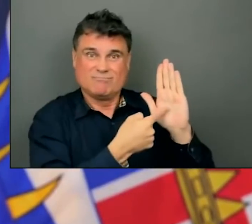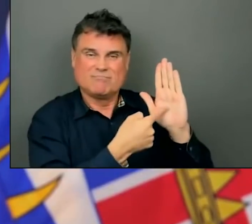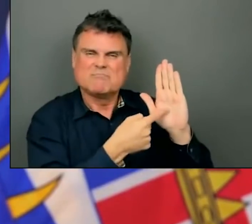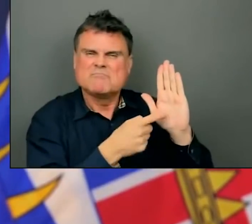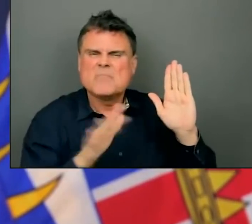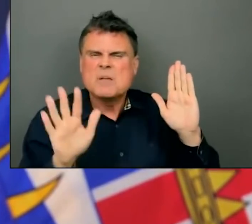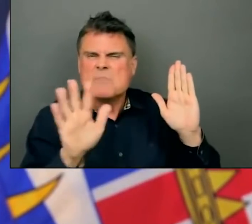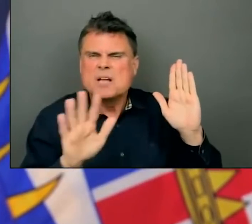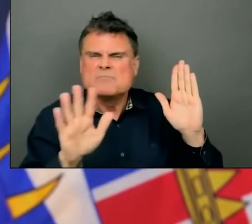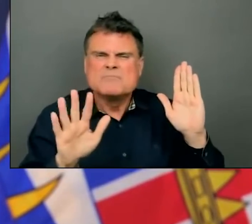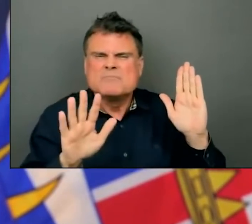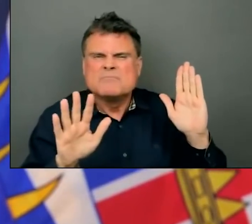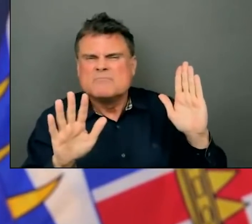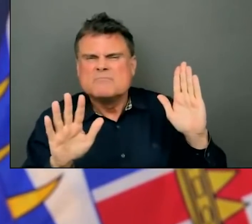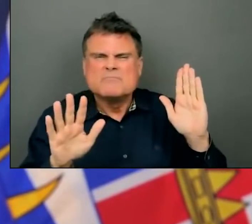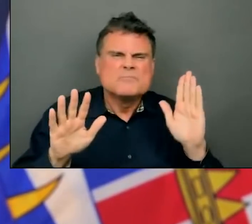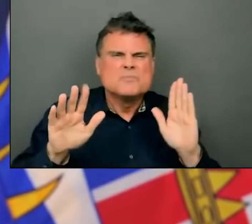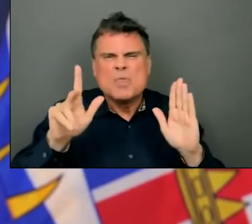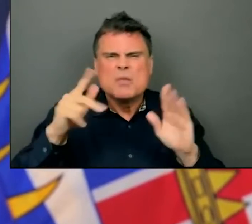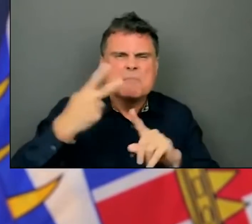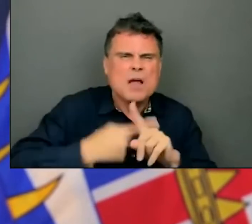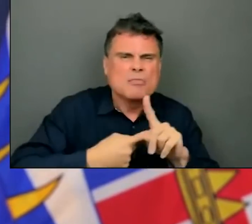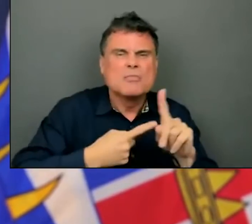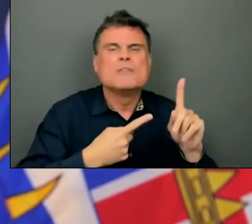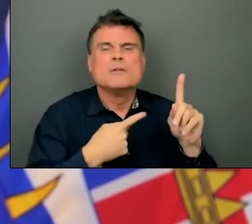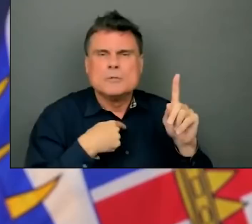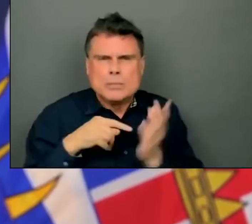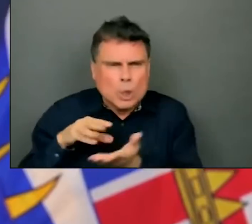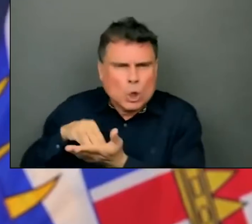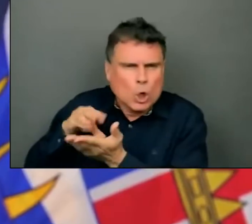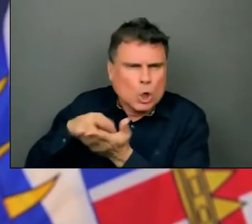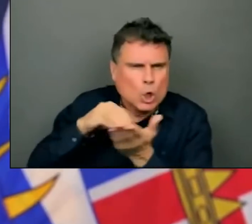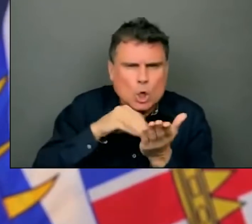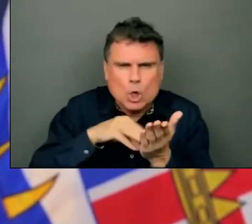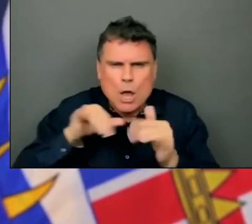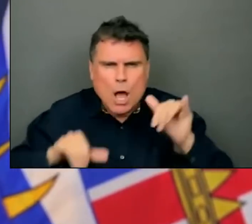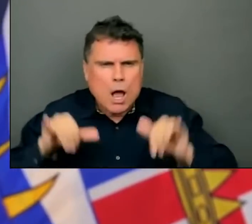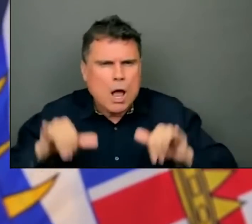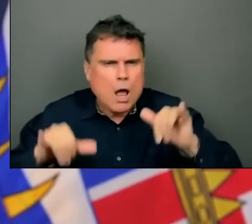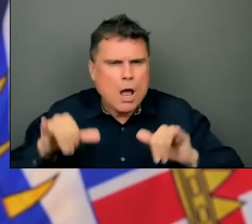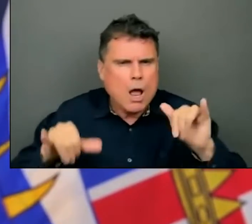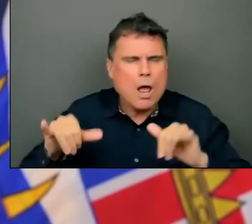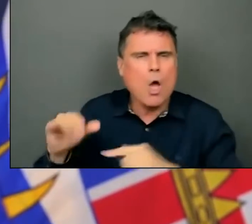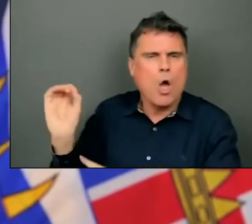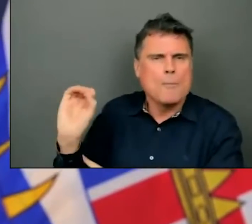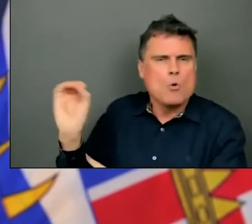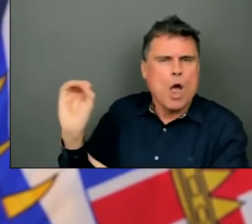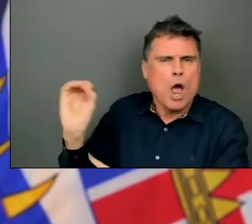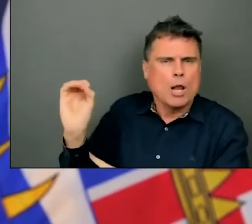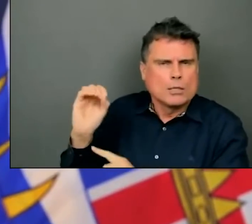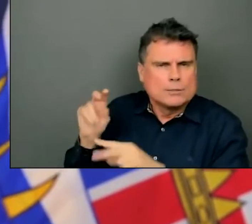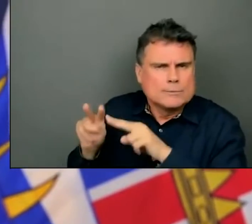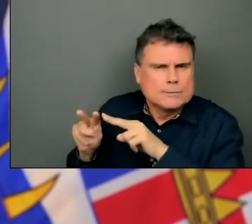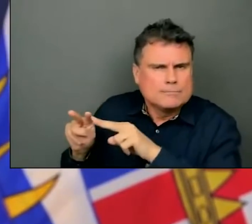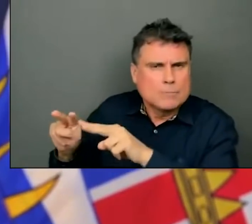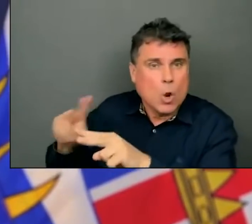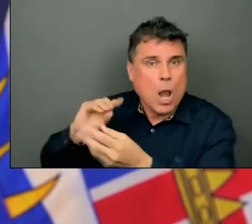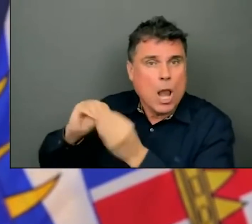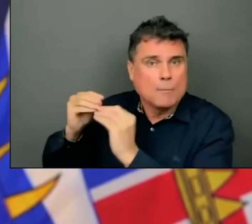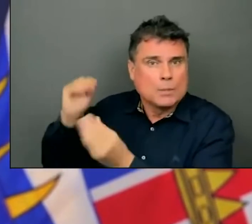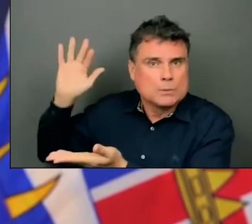learned more about Omicron. And we continue to see that things are leveling off, although we are still, of